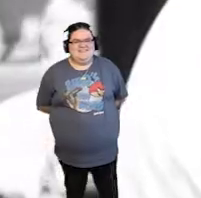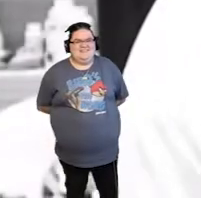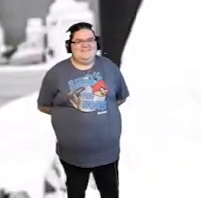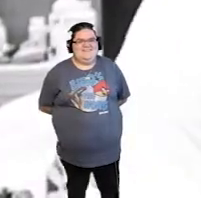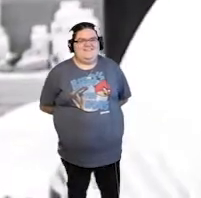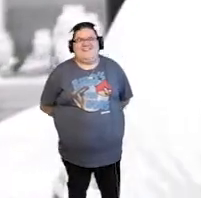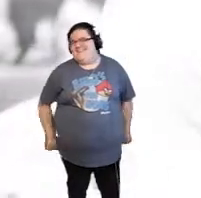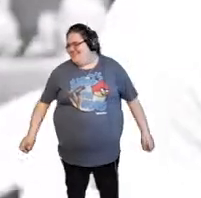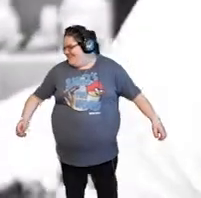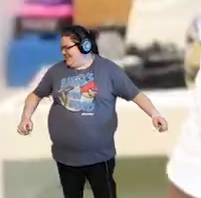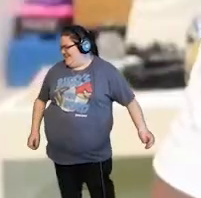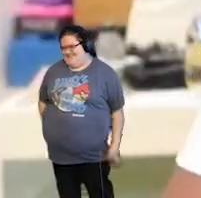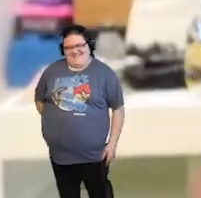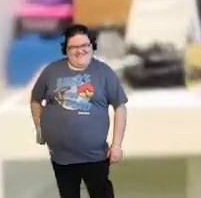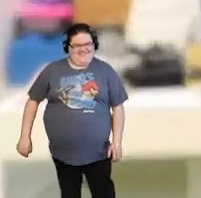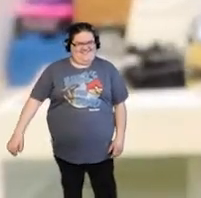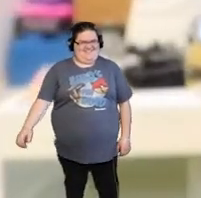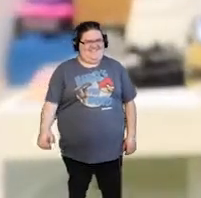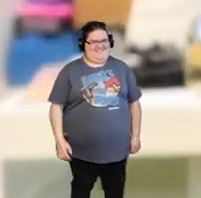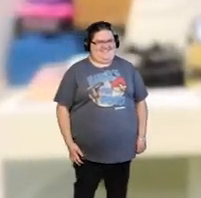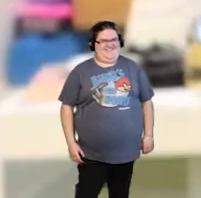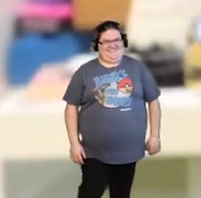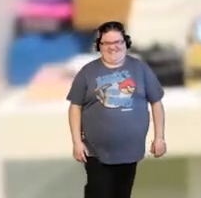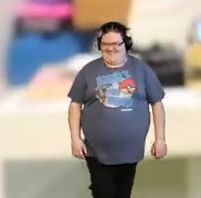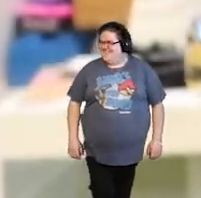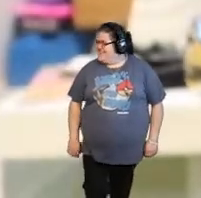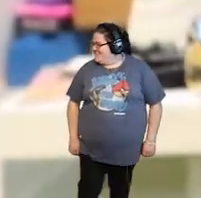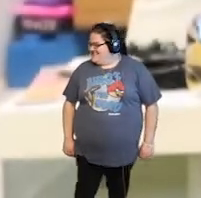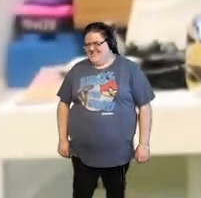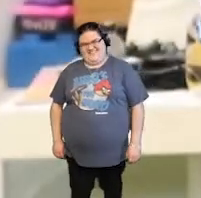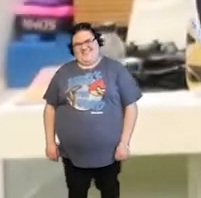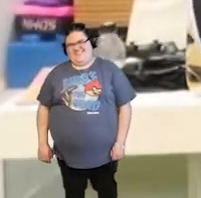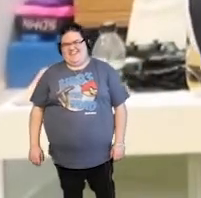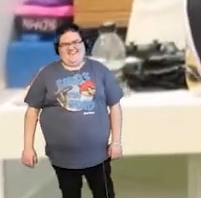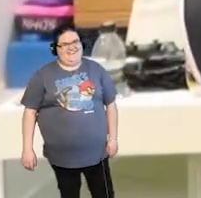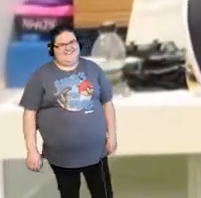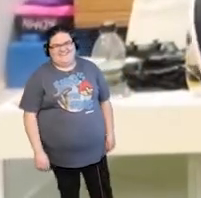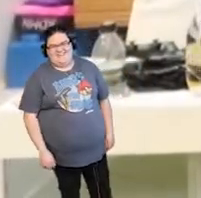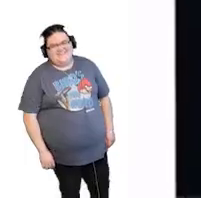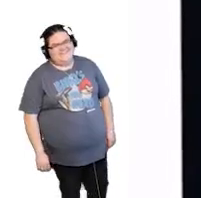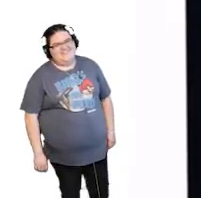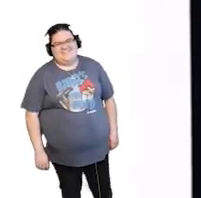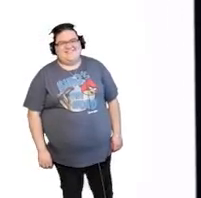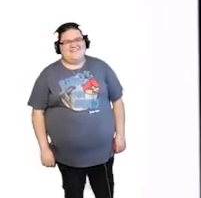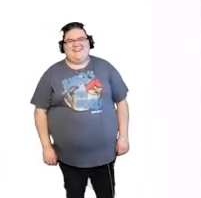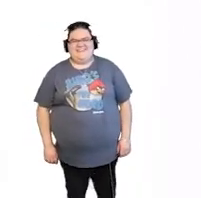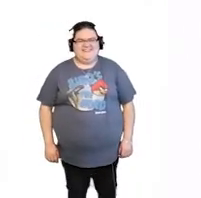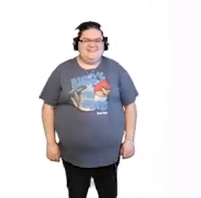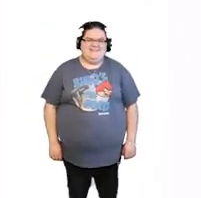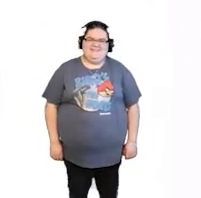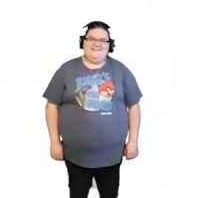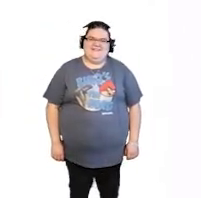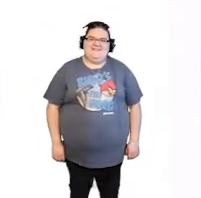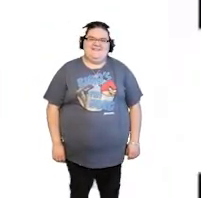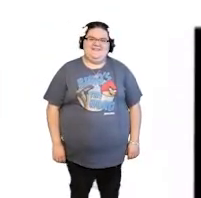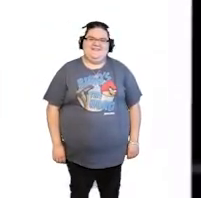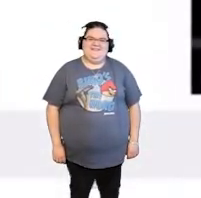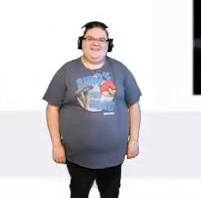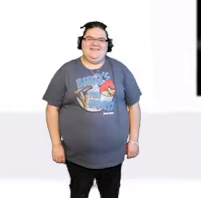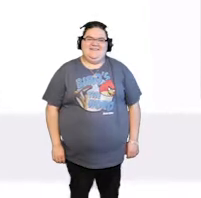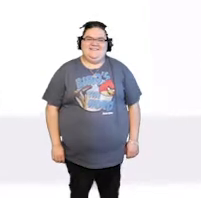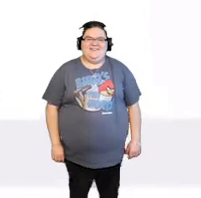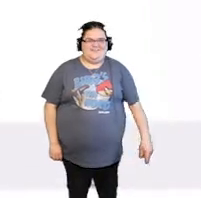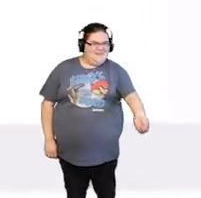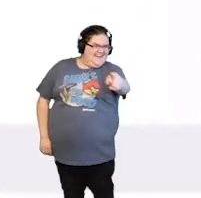it. Oh, okay. I ain't trying to do that, fam. JJ, what have you done? Warlock.